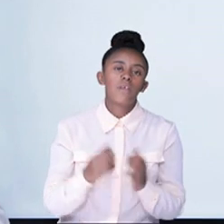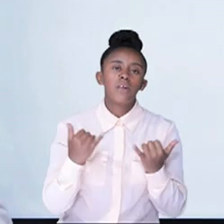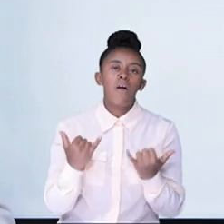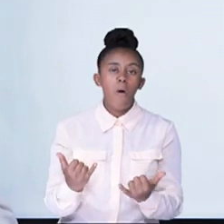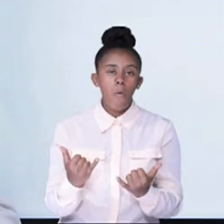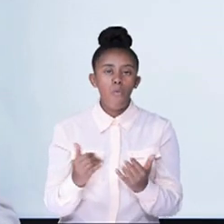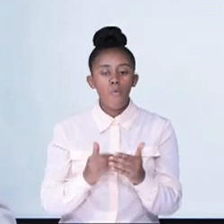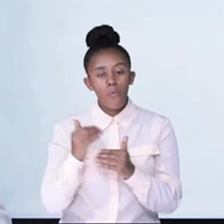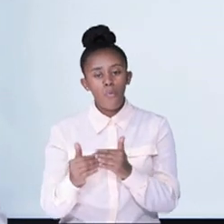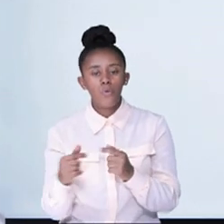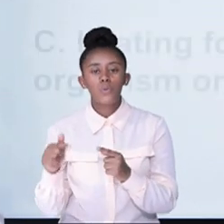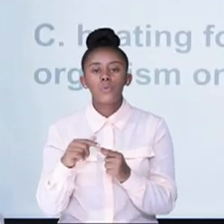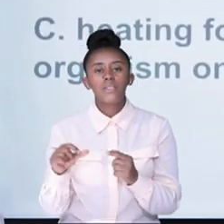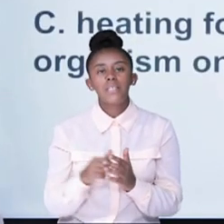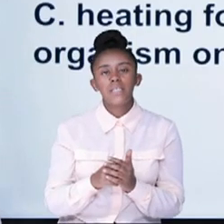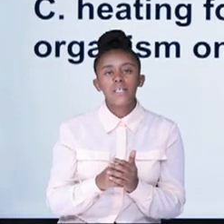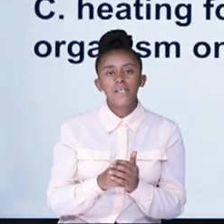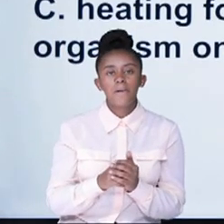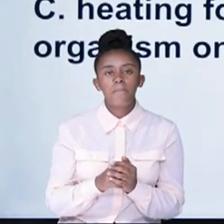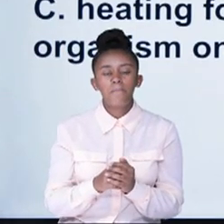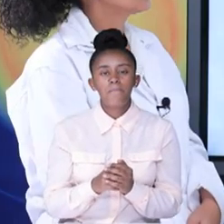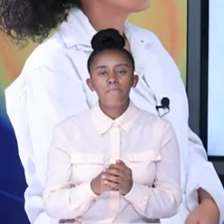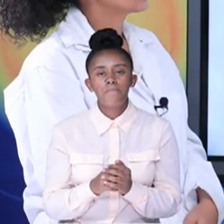let's proceed to the next question.